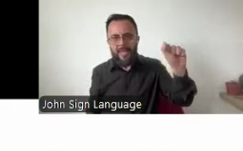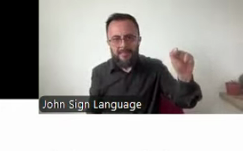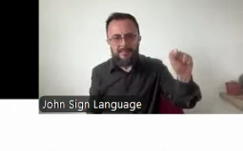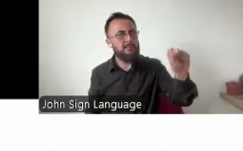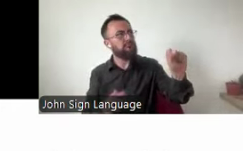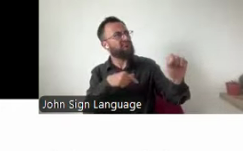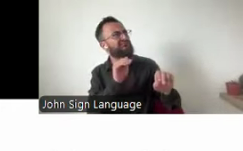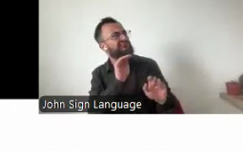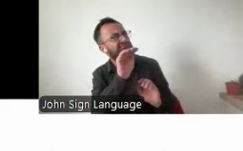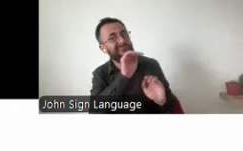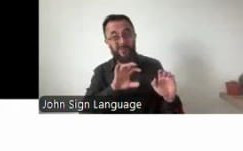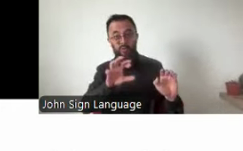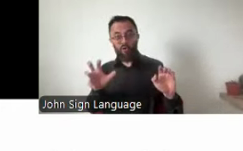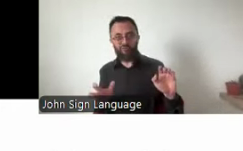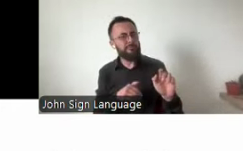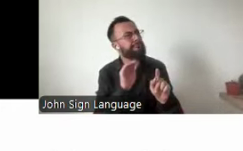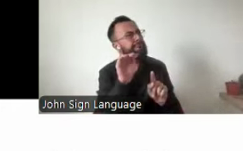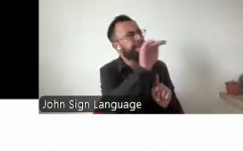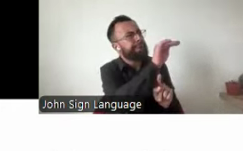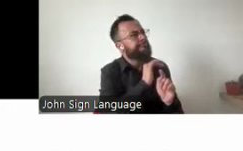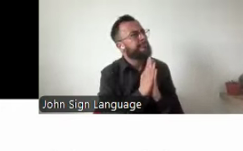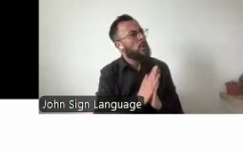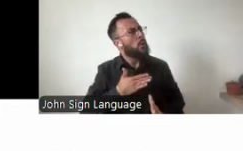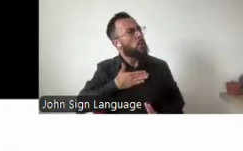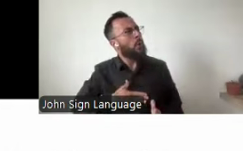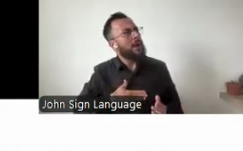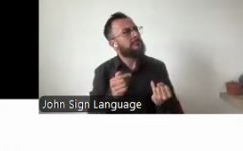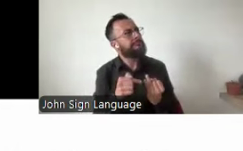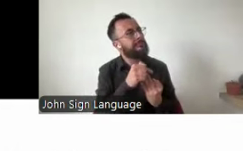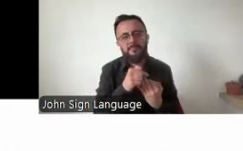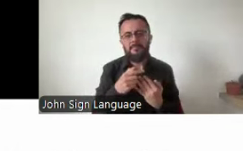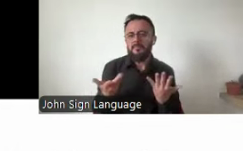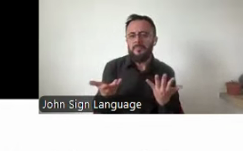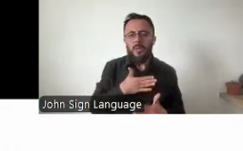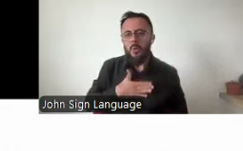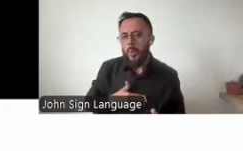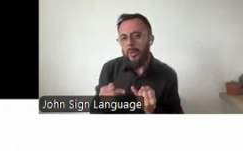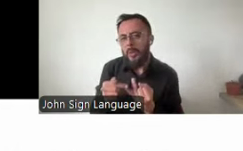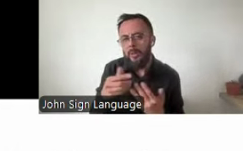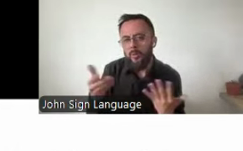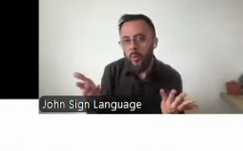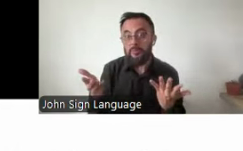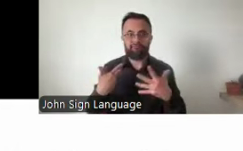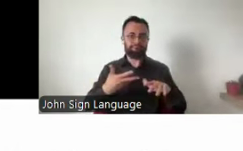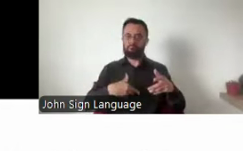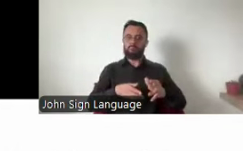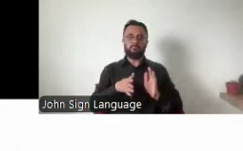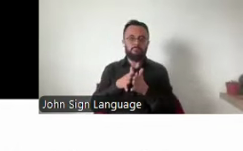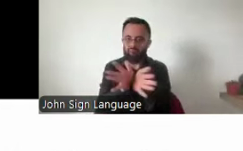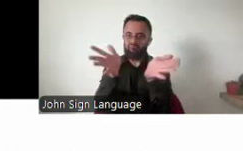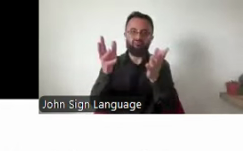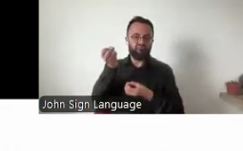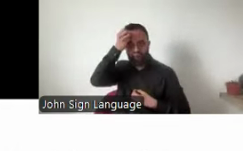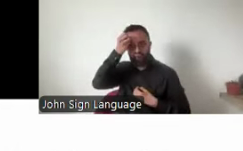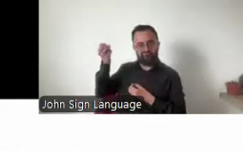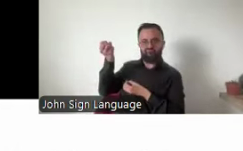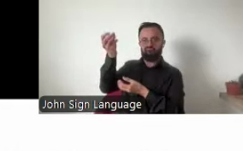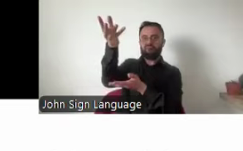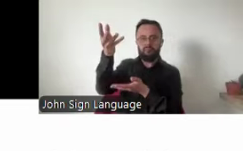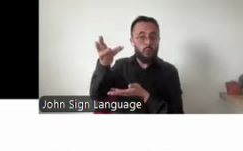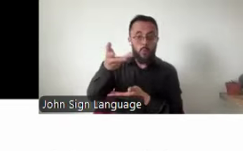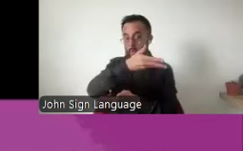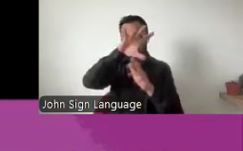Persons with Disabilities that was published in December 2022, and that Gustavo already shared quite a bit of